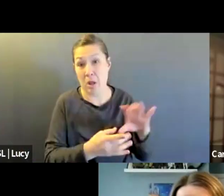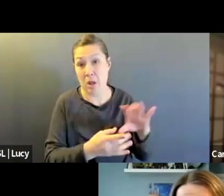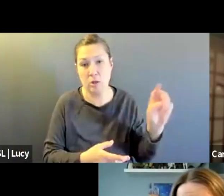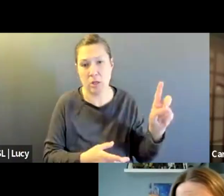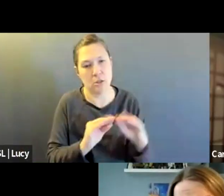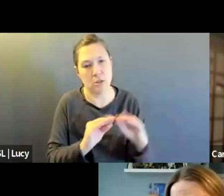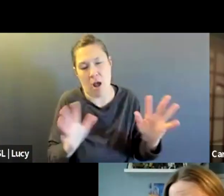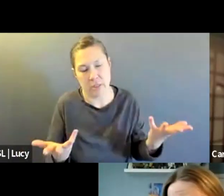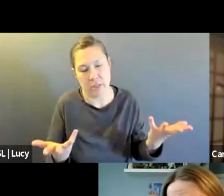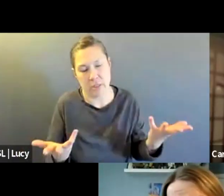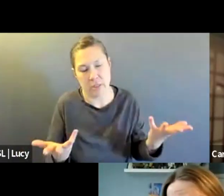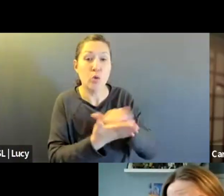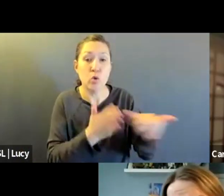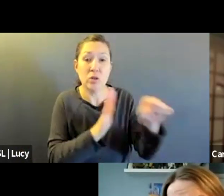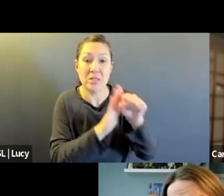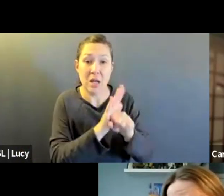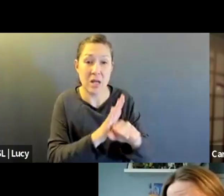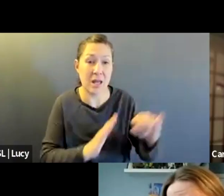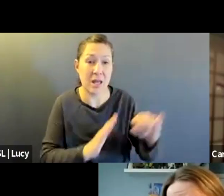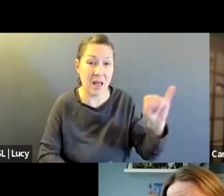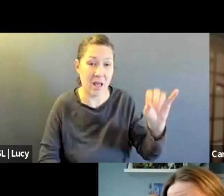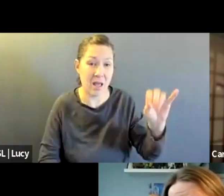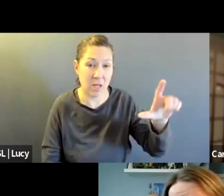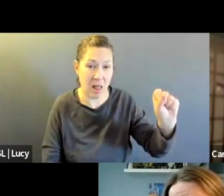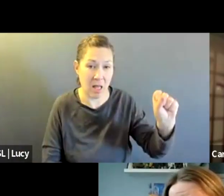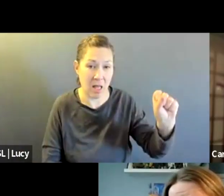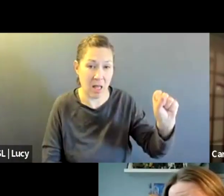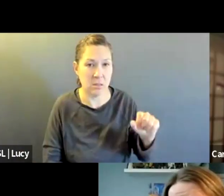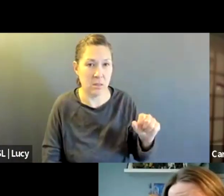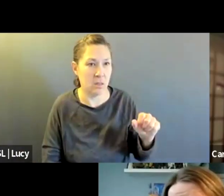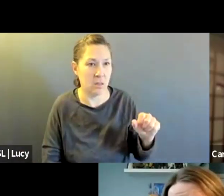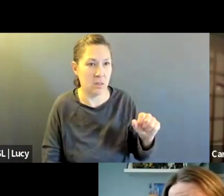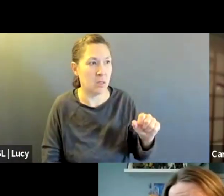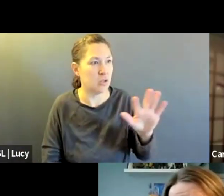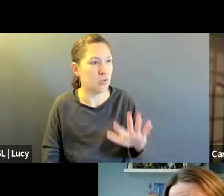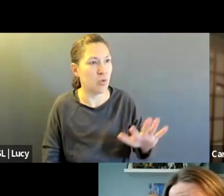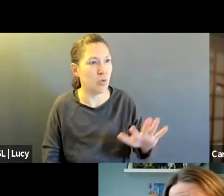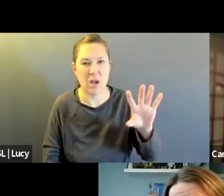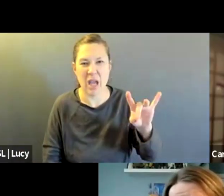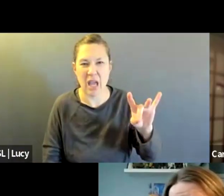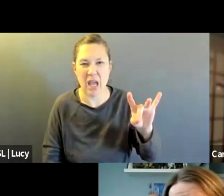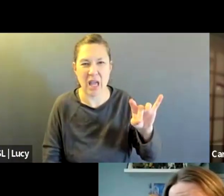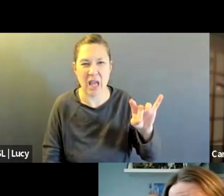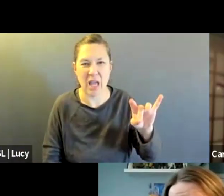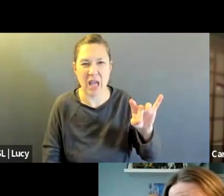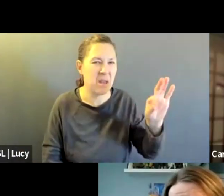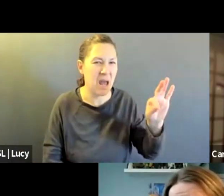know, just for New York State alone, IMLS resources are like $8 to $9 million to